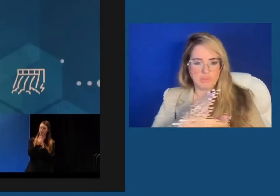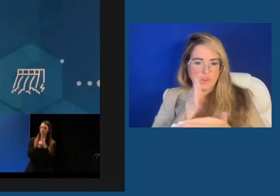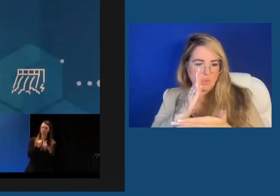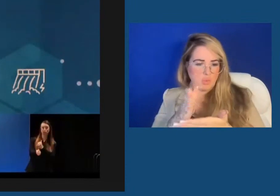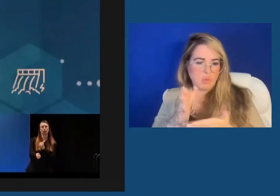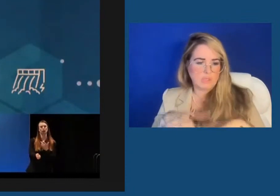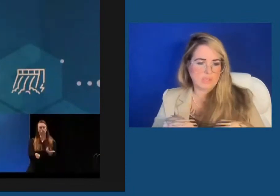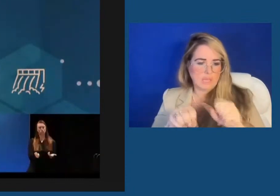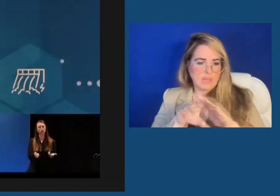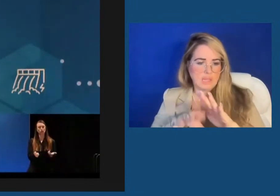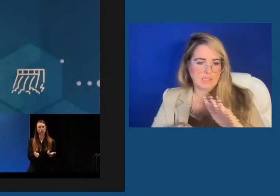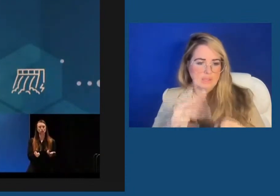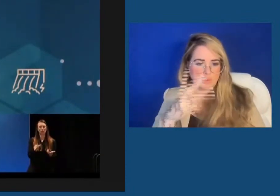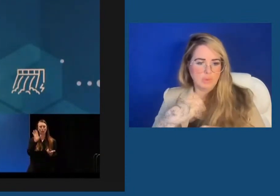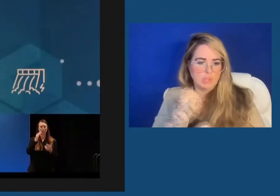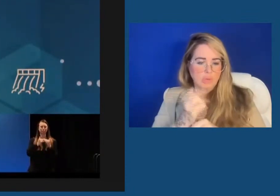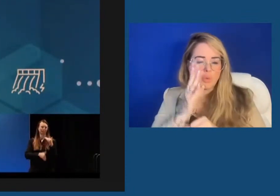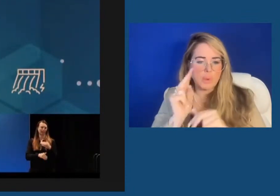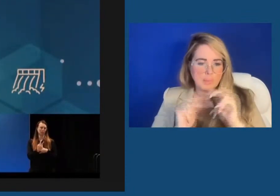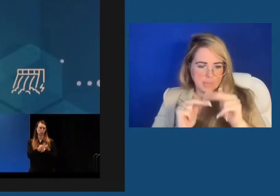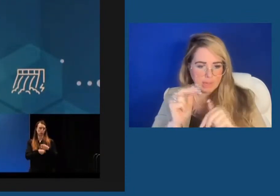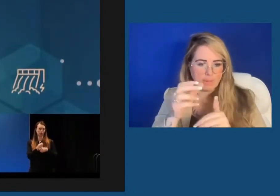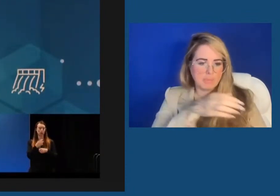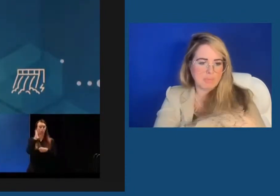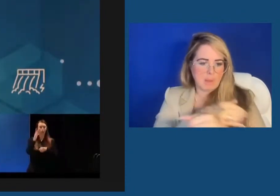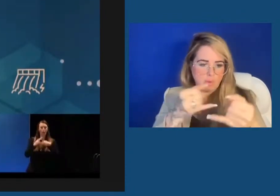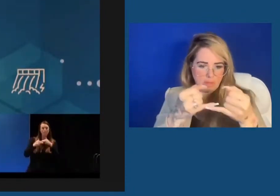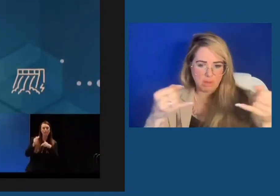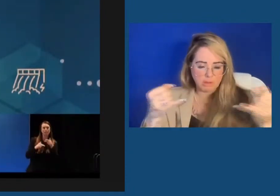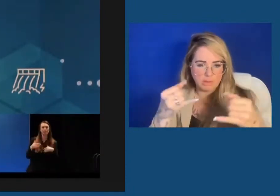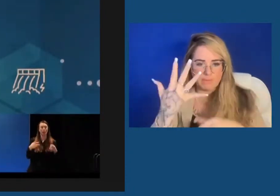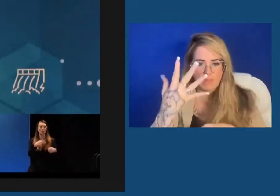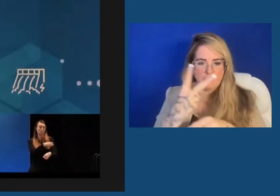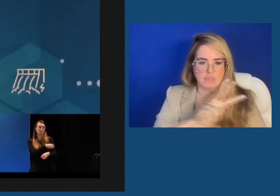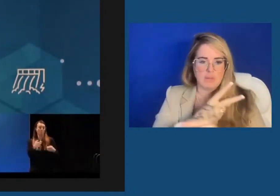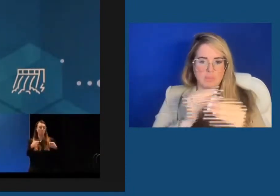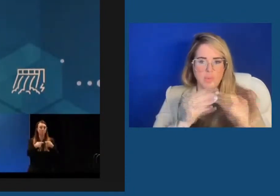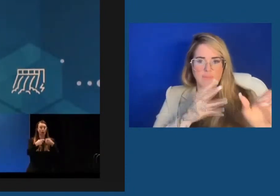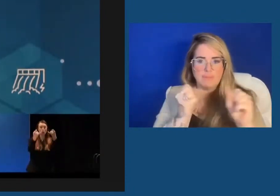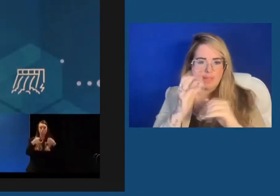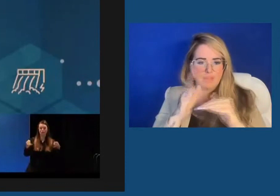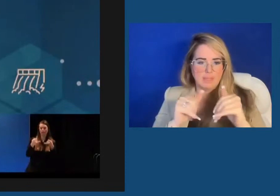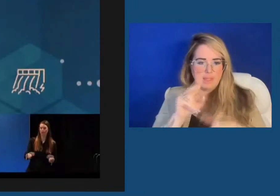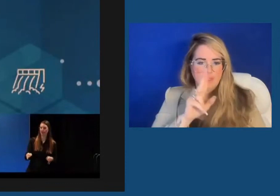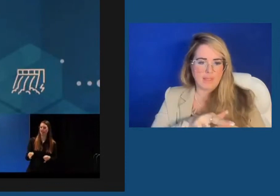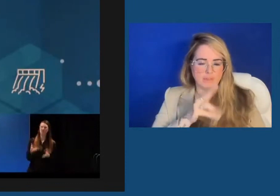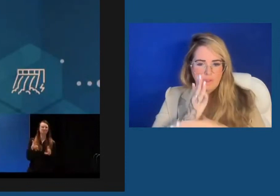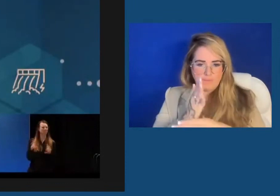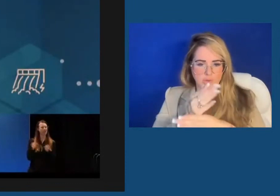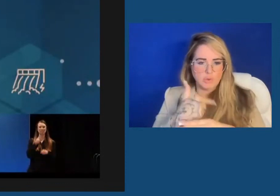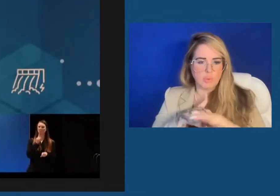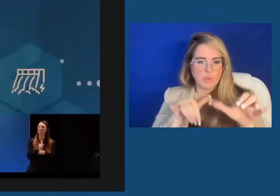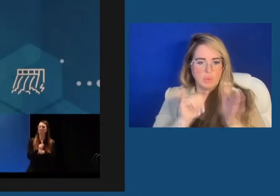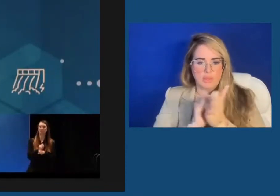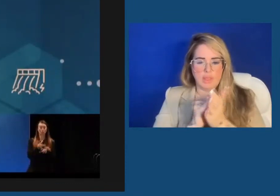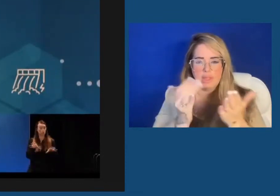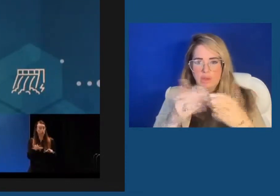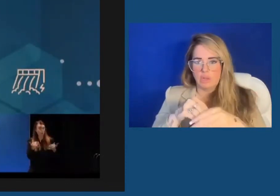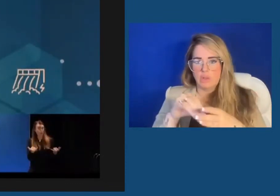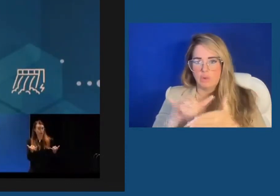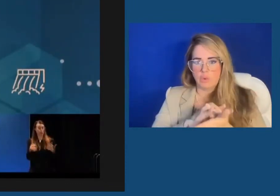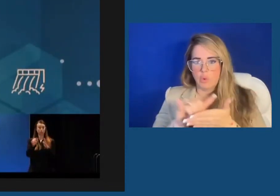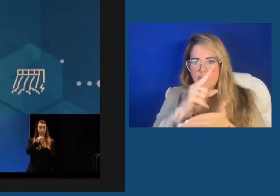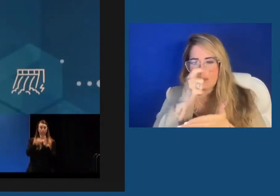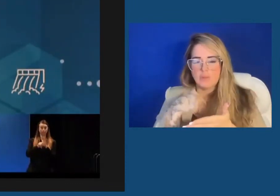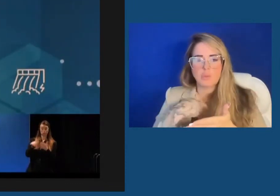years. We're going to build power lines literally 5 times faster than the national average. We're doing that here in the state of New York because we sense